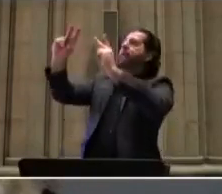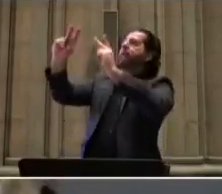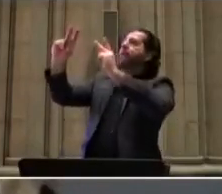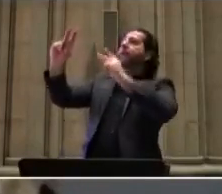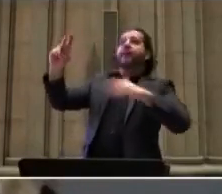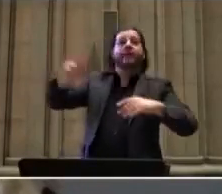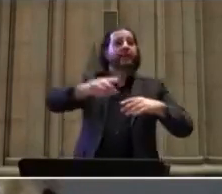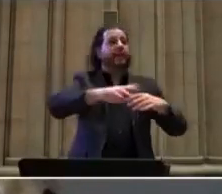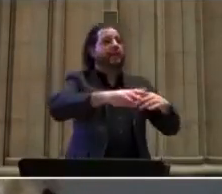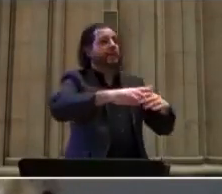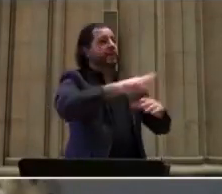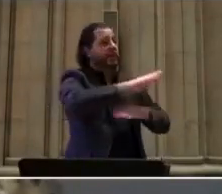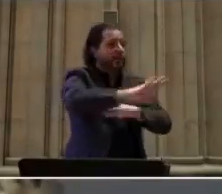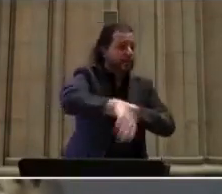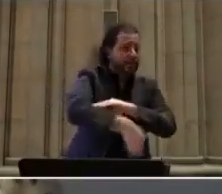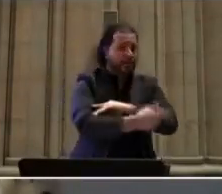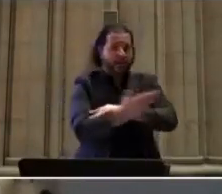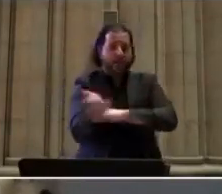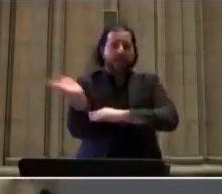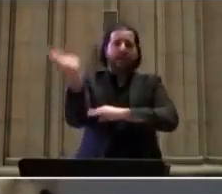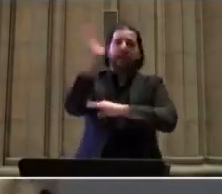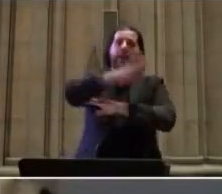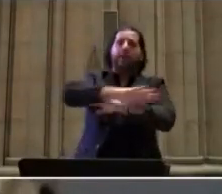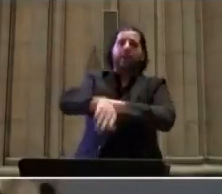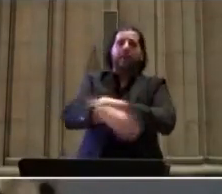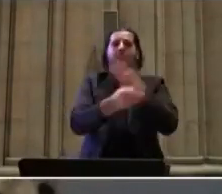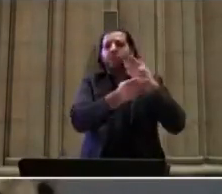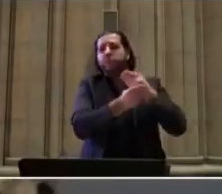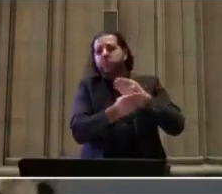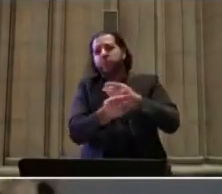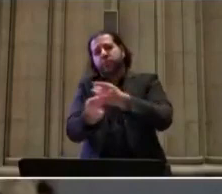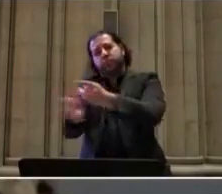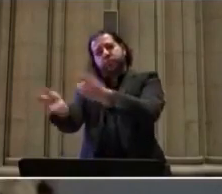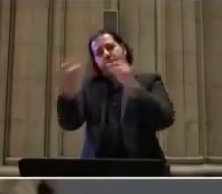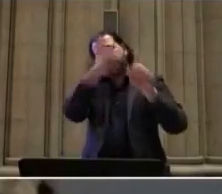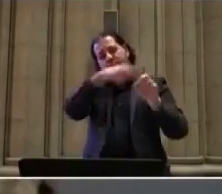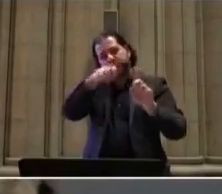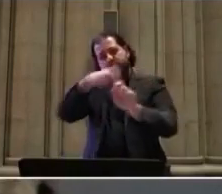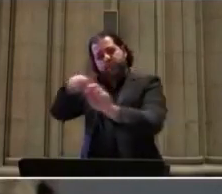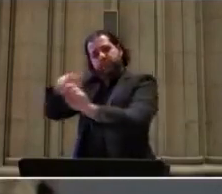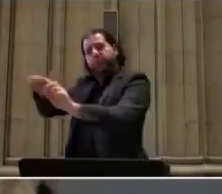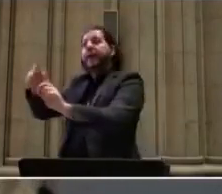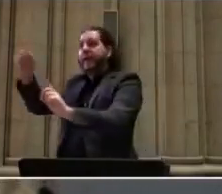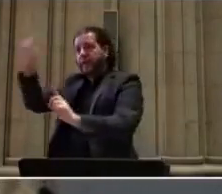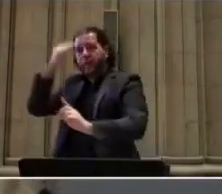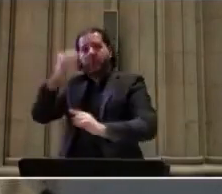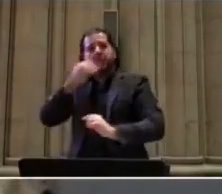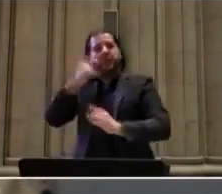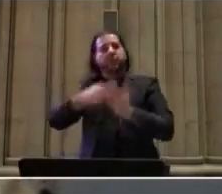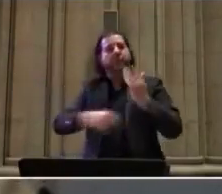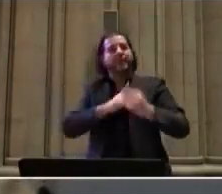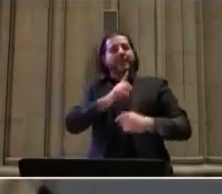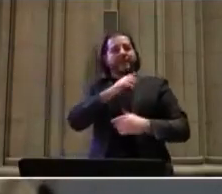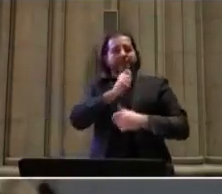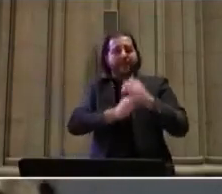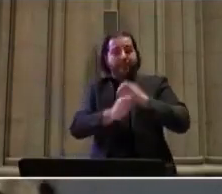night into day and the day into night. And he knows best what is hidden in the